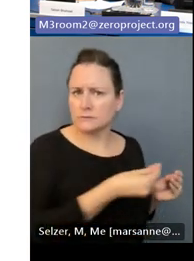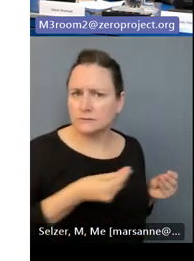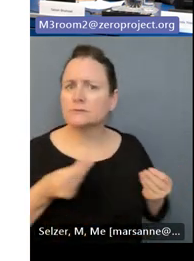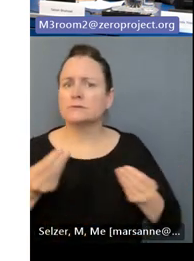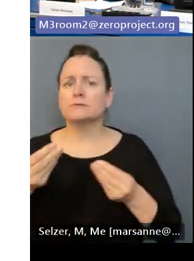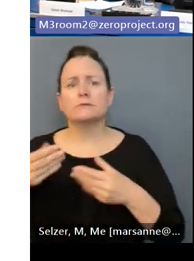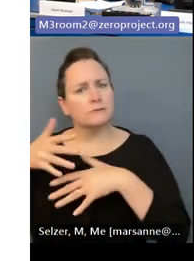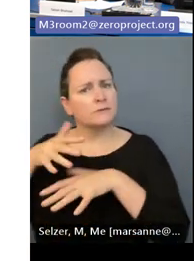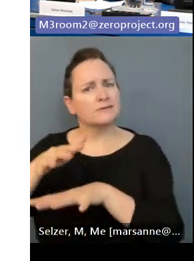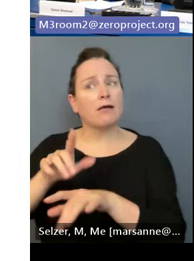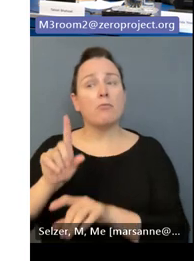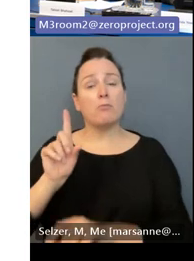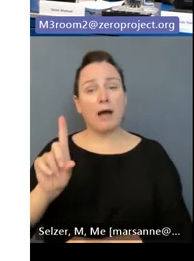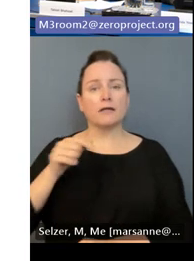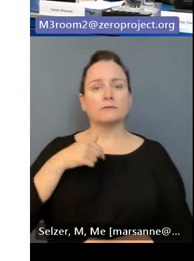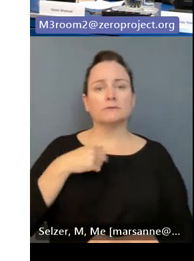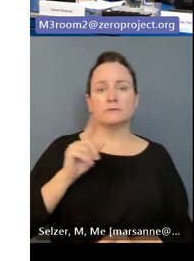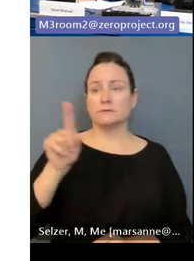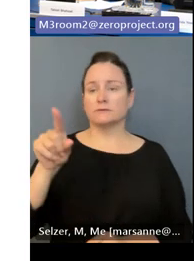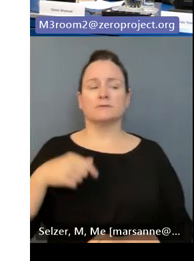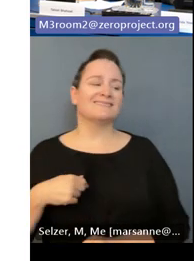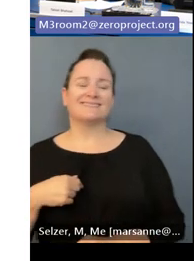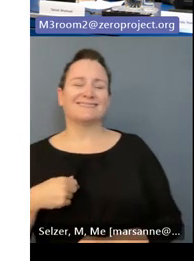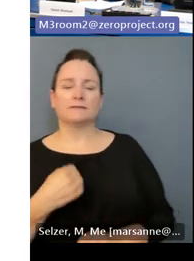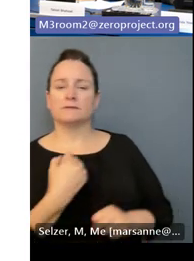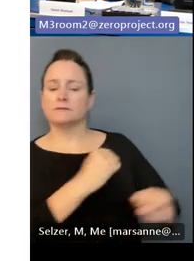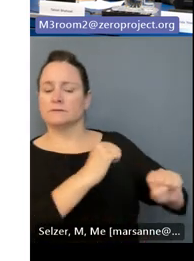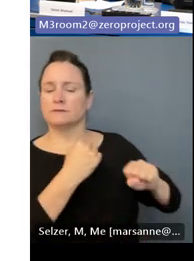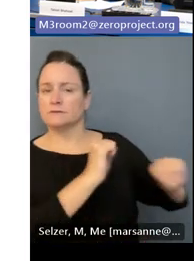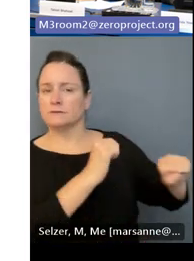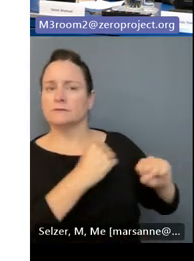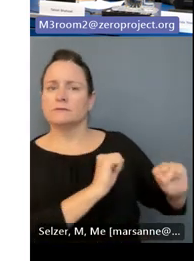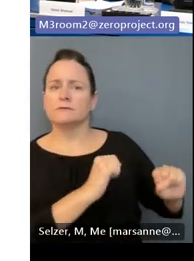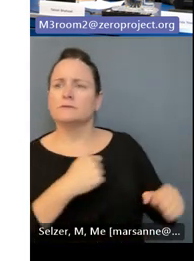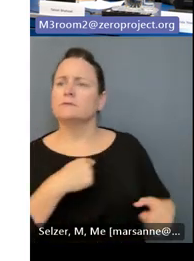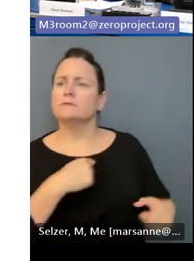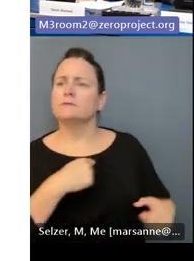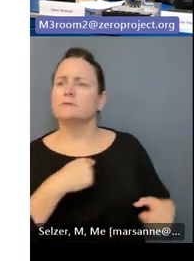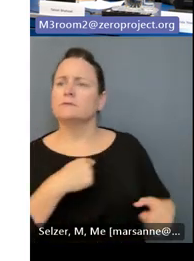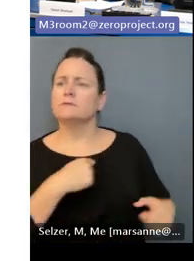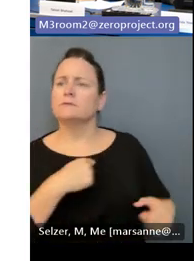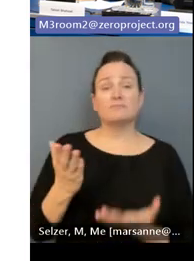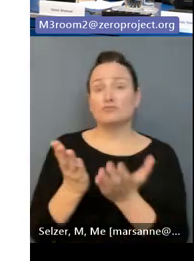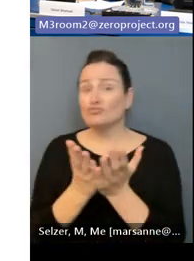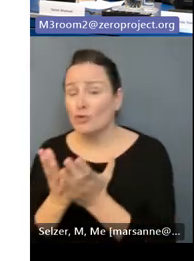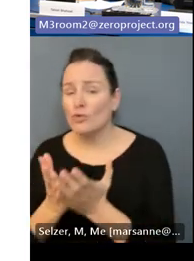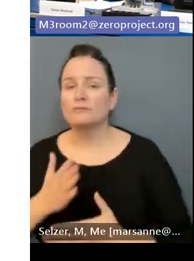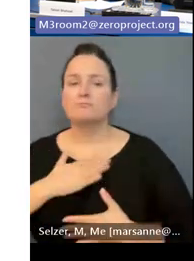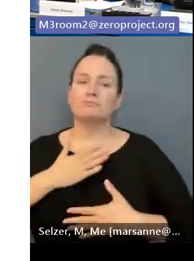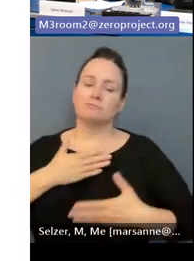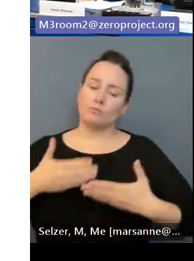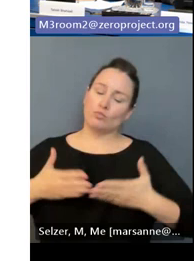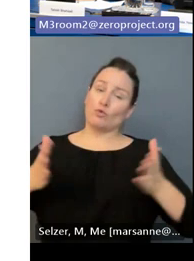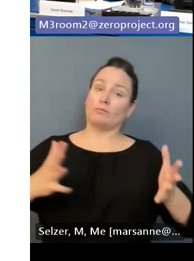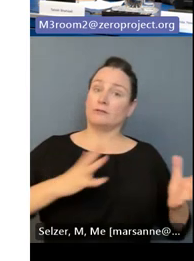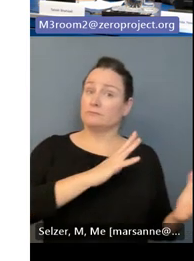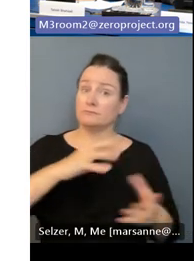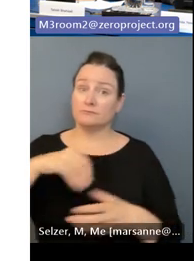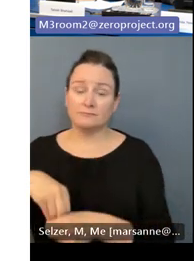or no enforcement at all. Schools don't want to invest in inclusion. For them, it is the harder path to